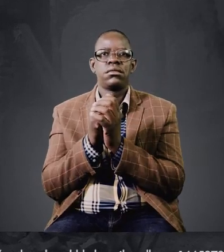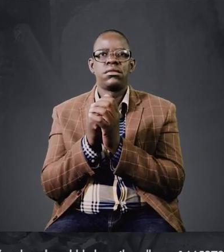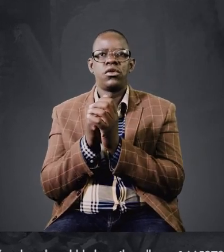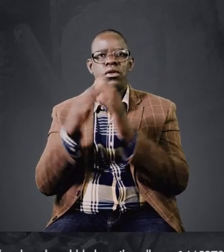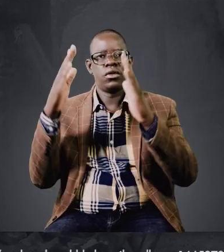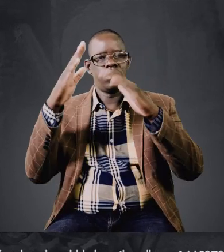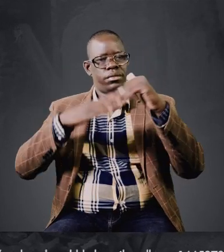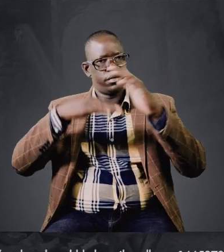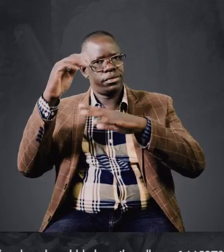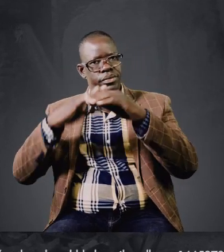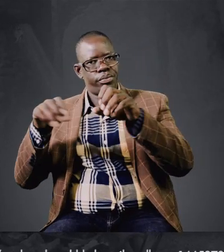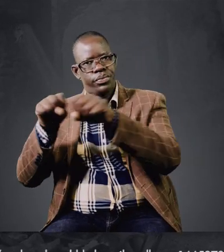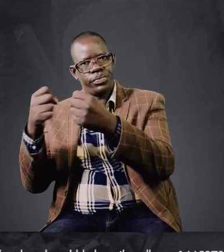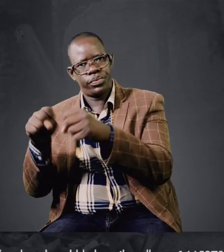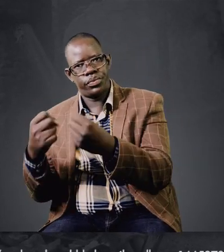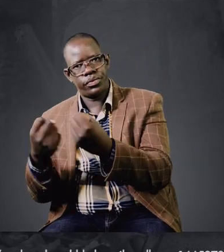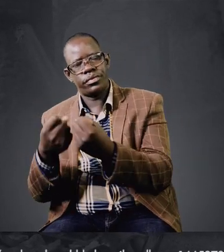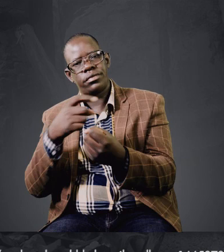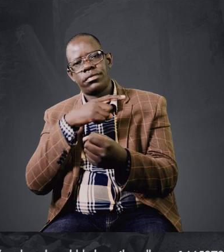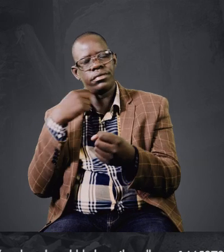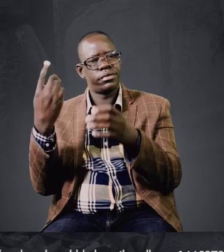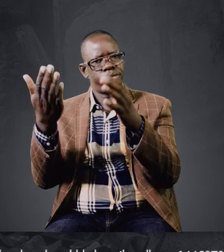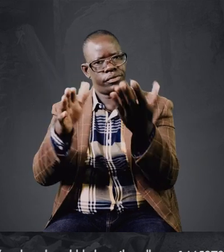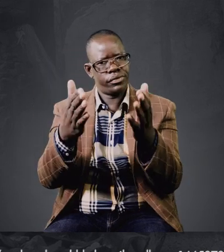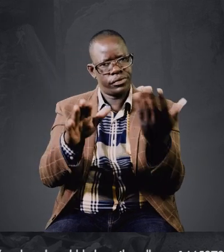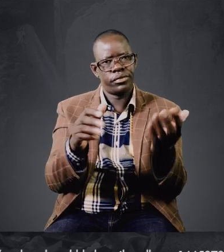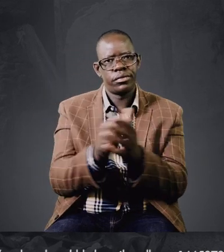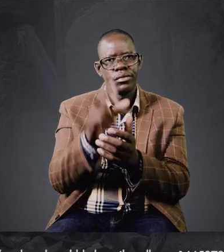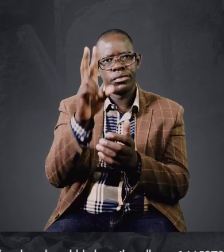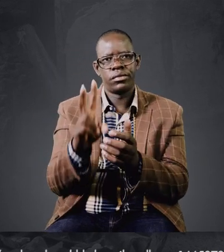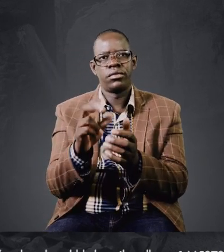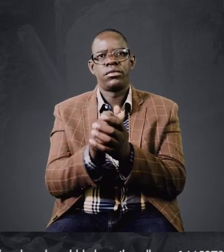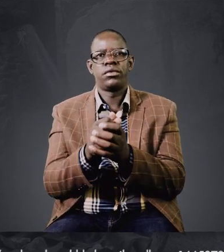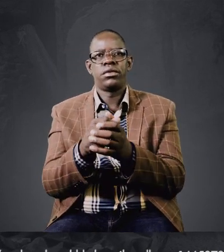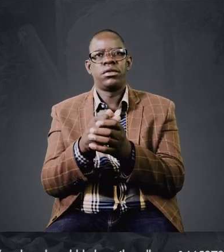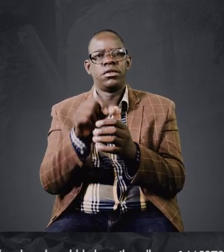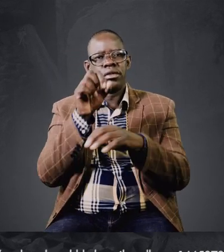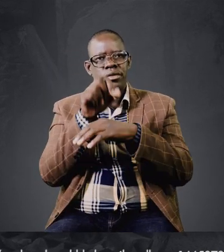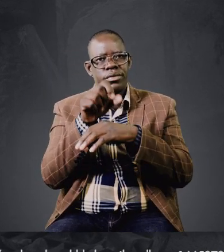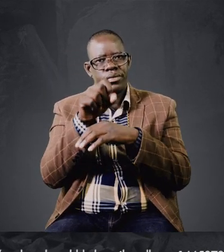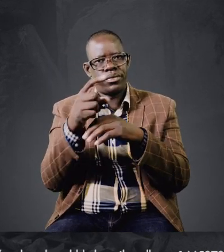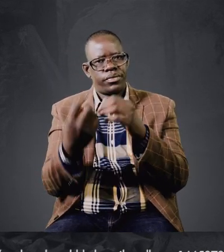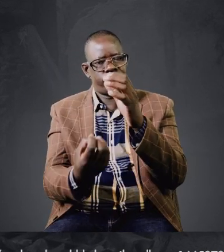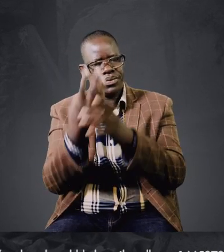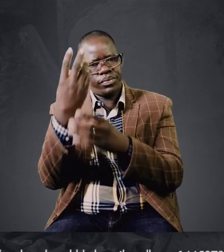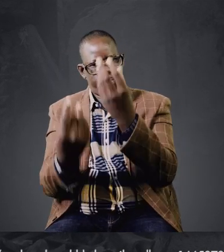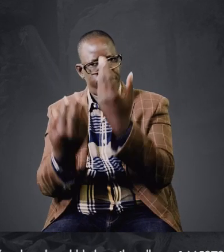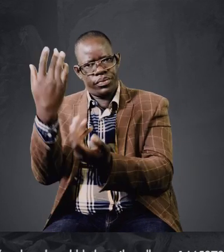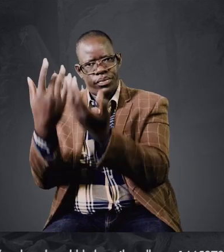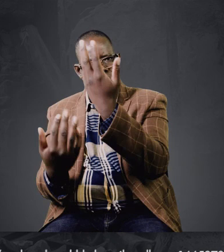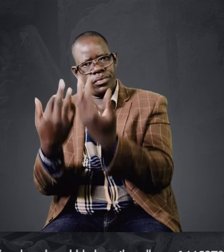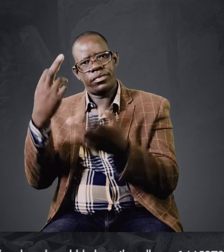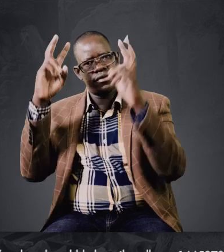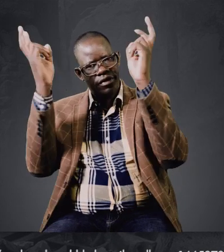collapse and trap, hurt, or kill people. Gas pipes in buildings can start to leak and cause fires.